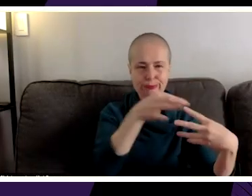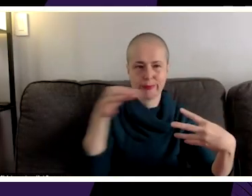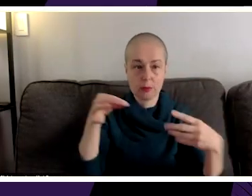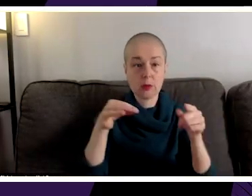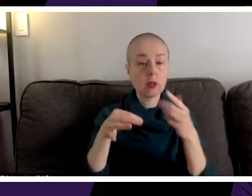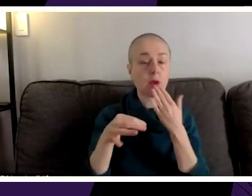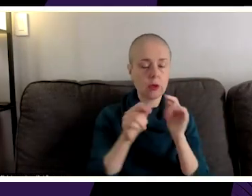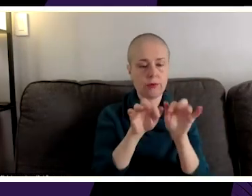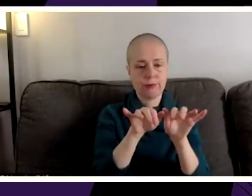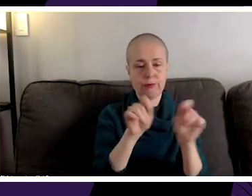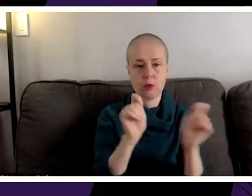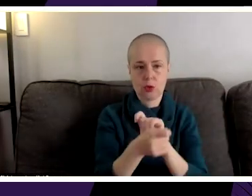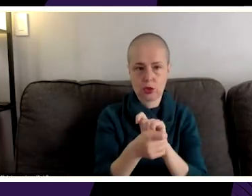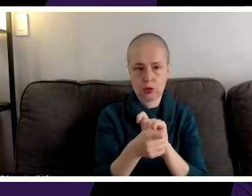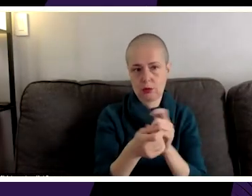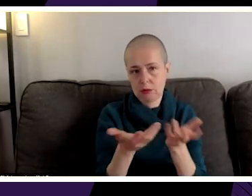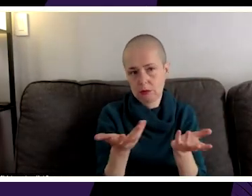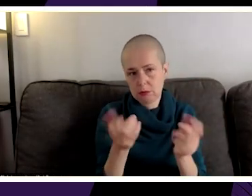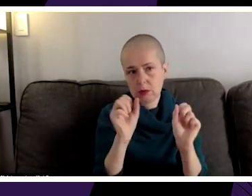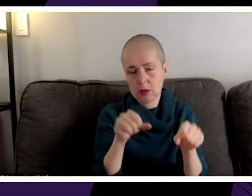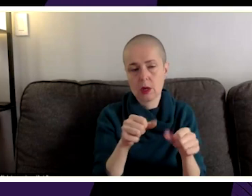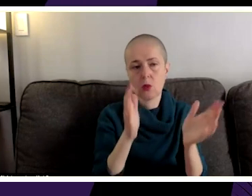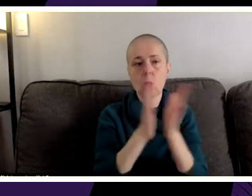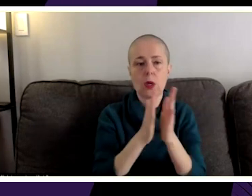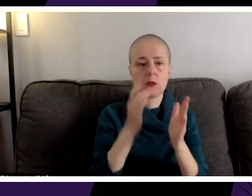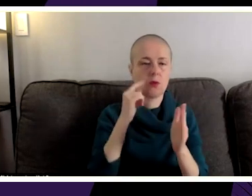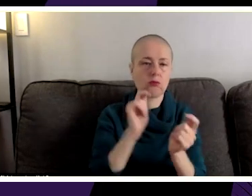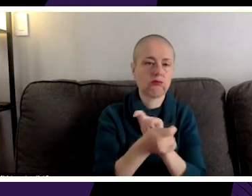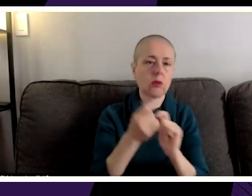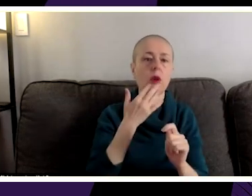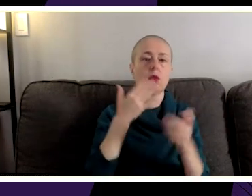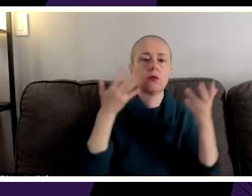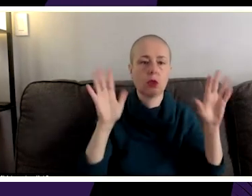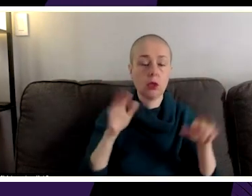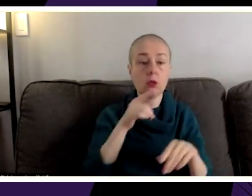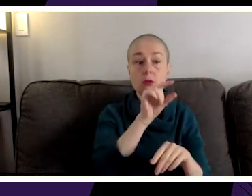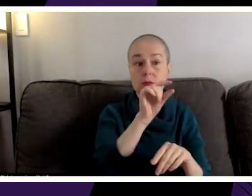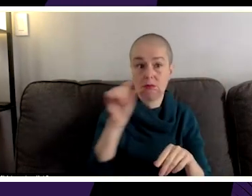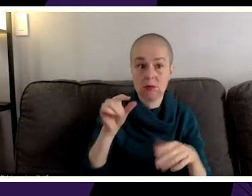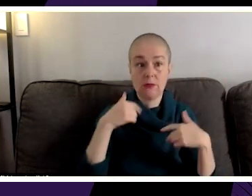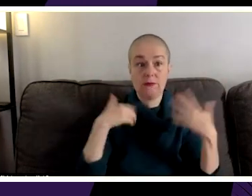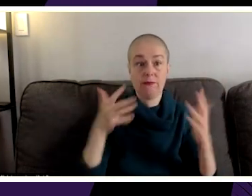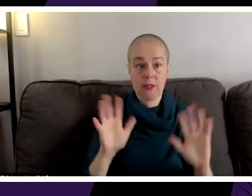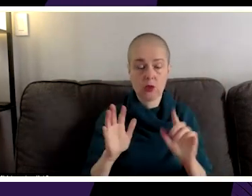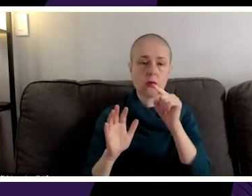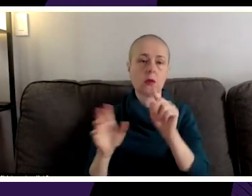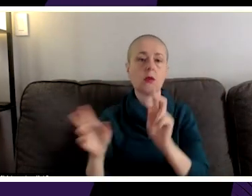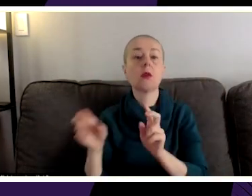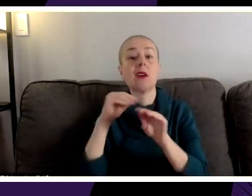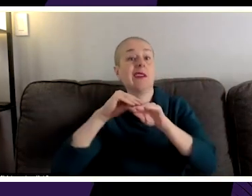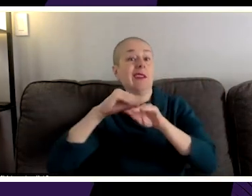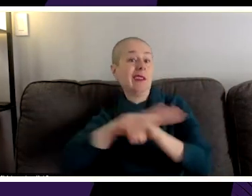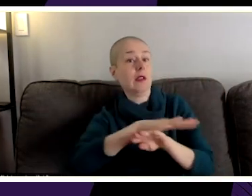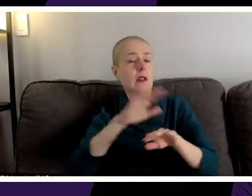on commit changes and it will basically create a pull request. So since I have already done that, so I'll just show you what will happen when you